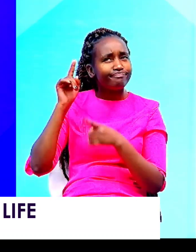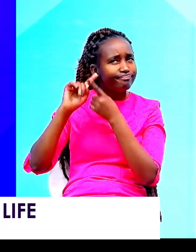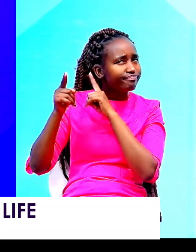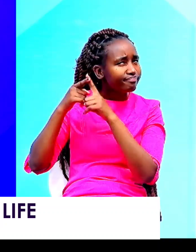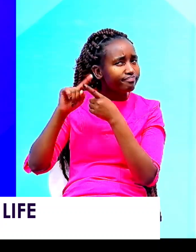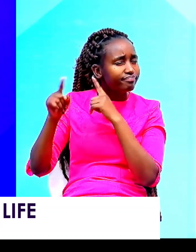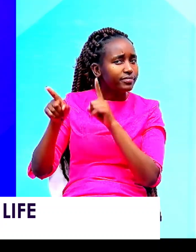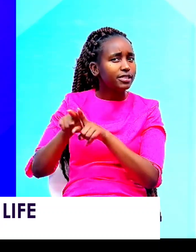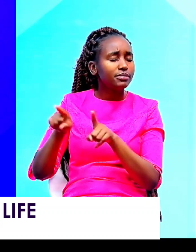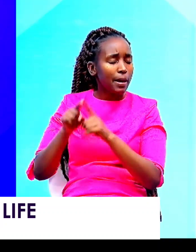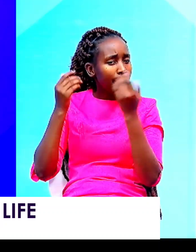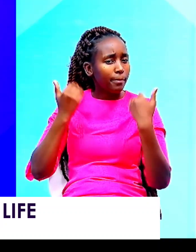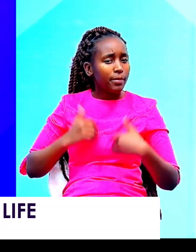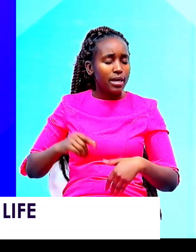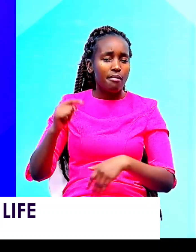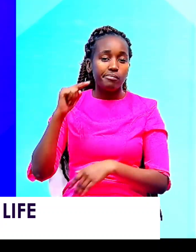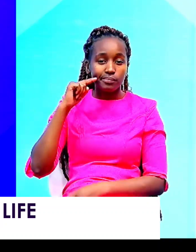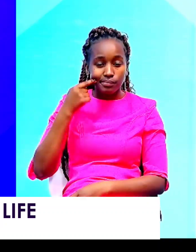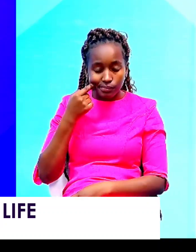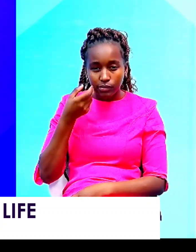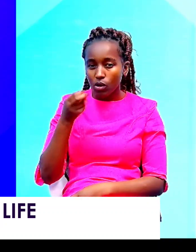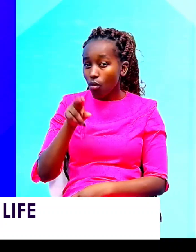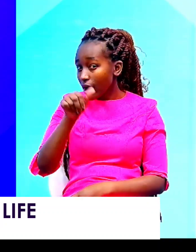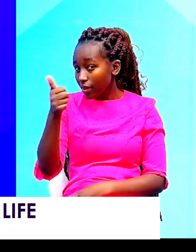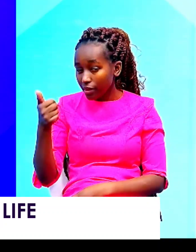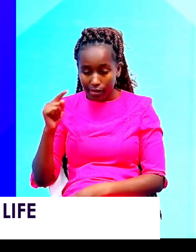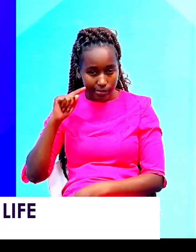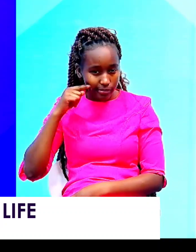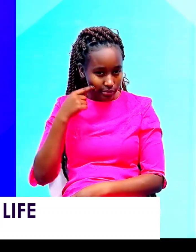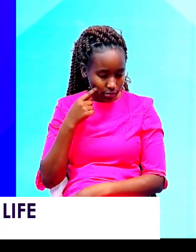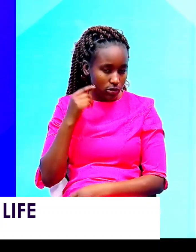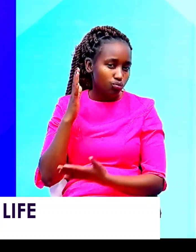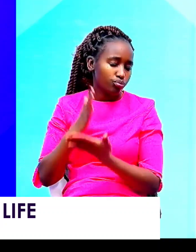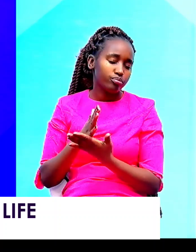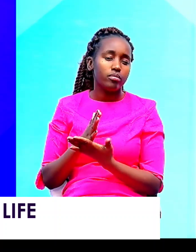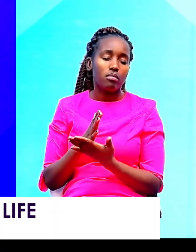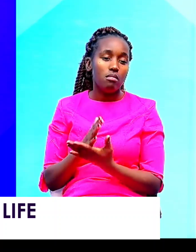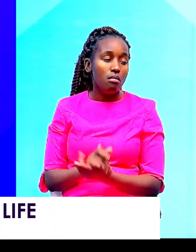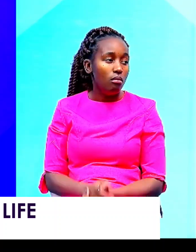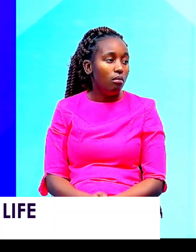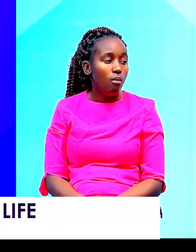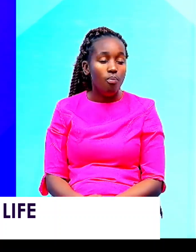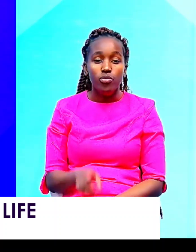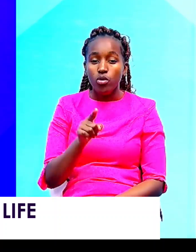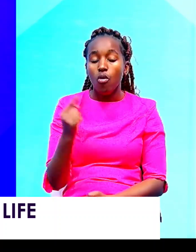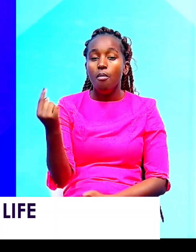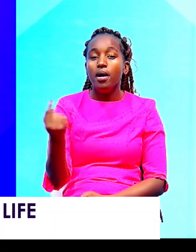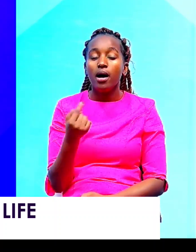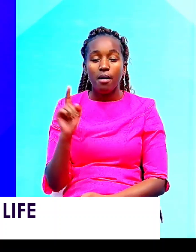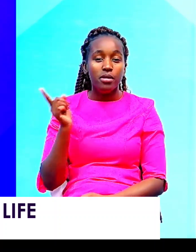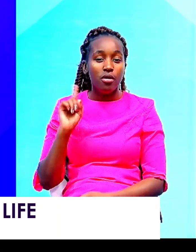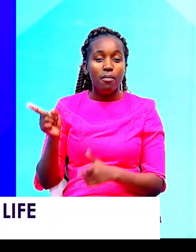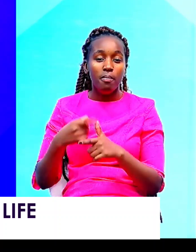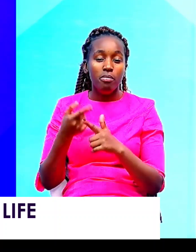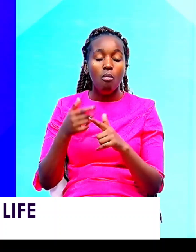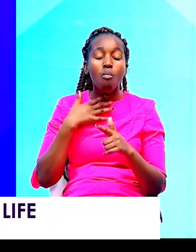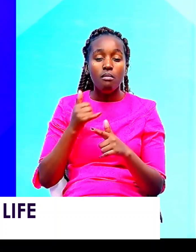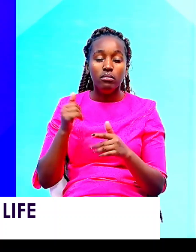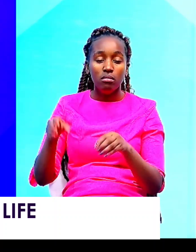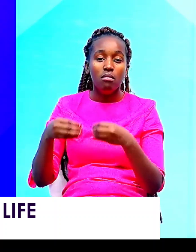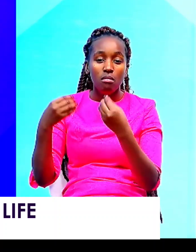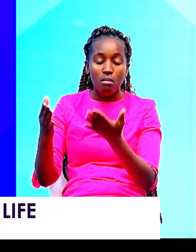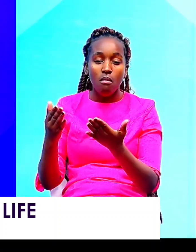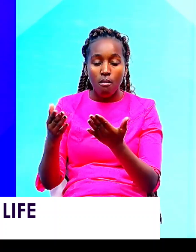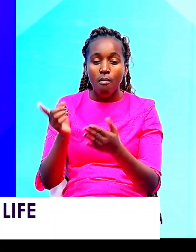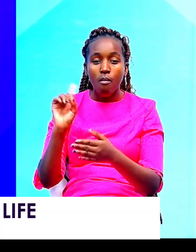of the Governor Sakaja or any other governor, that you have come to Nairobi and you want to feed a Nairobi child with